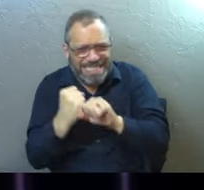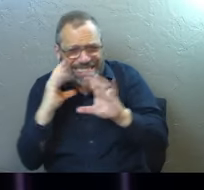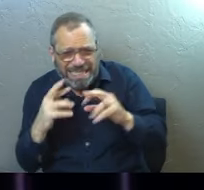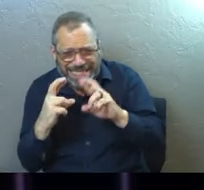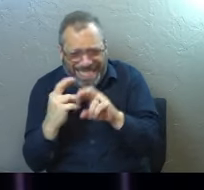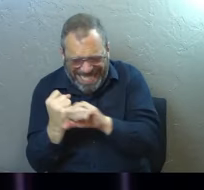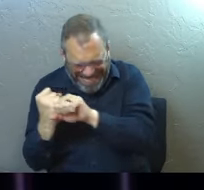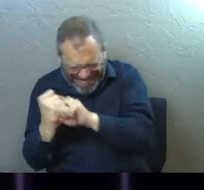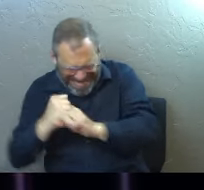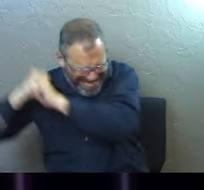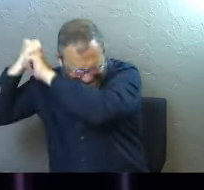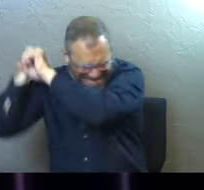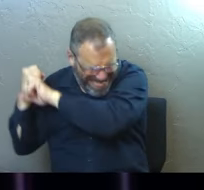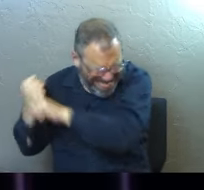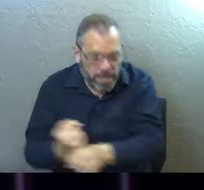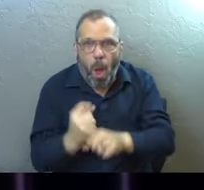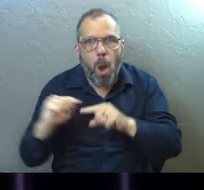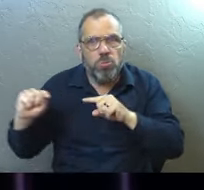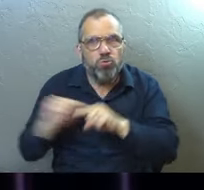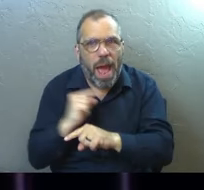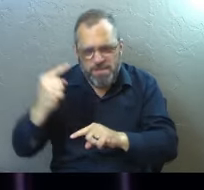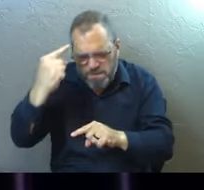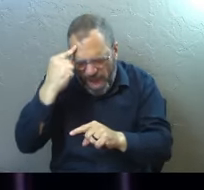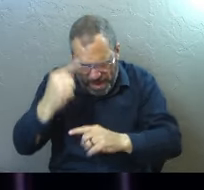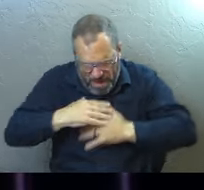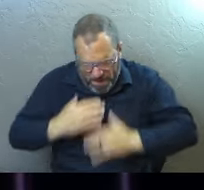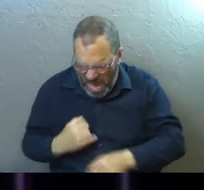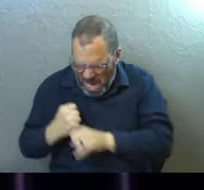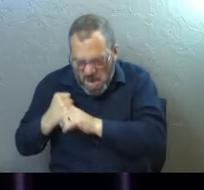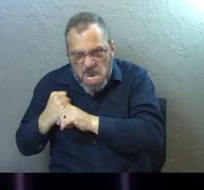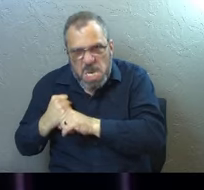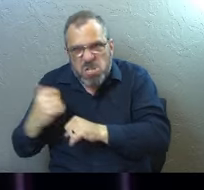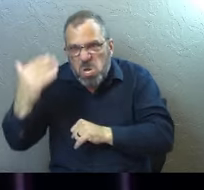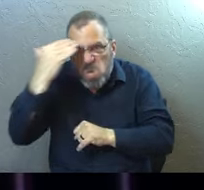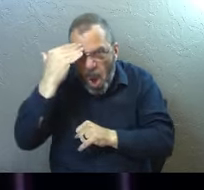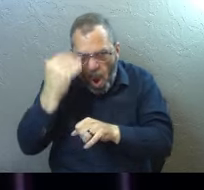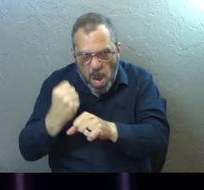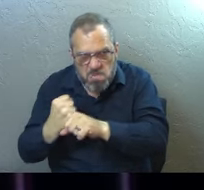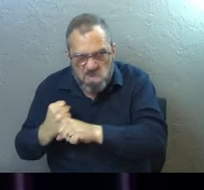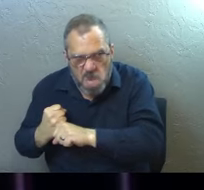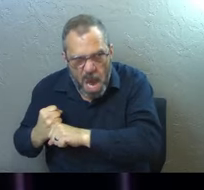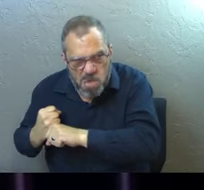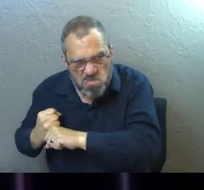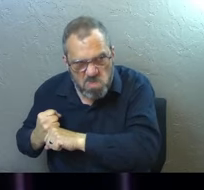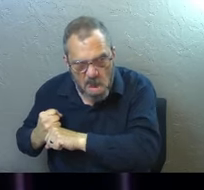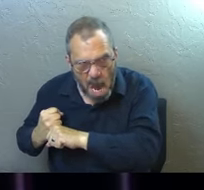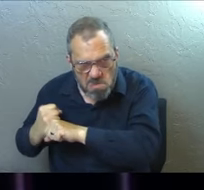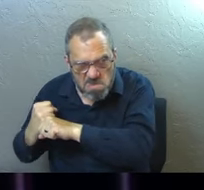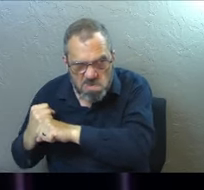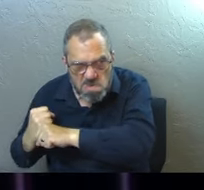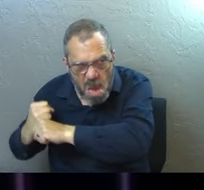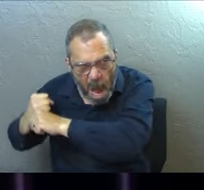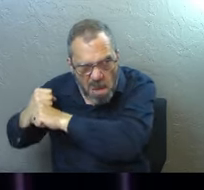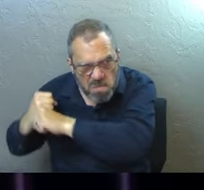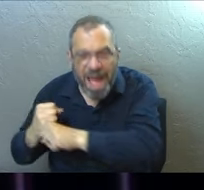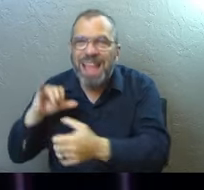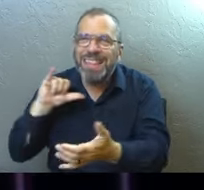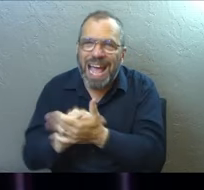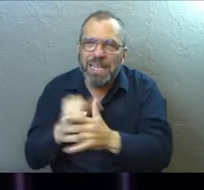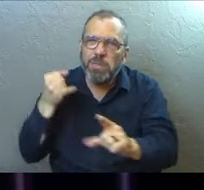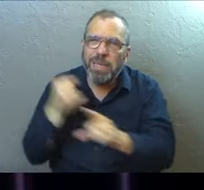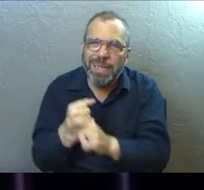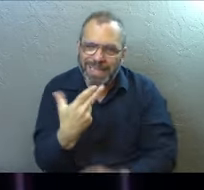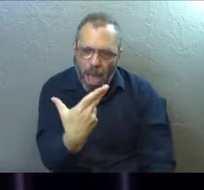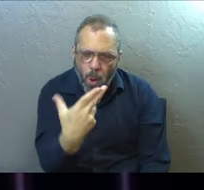hope and swing and try, but he's been training his mind and his body to know how to do that for his entire life. And that's how he's going to get up